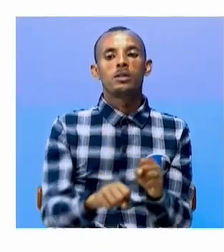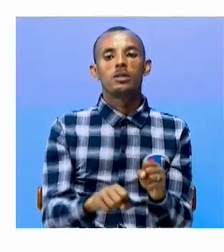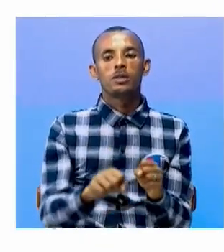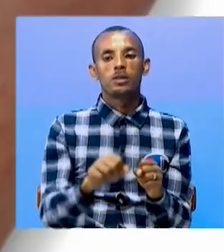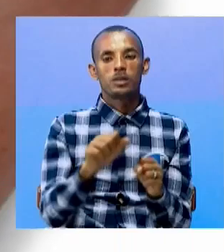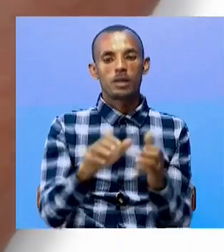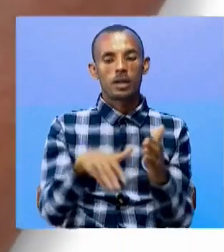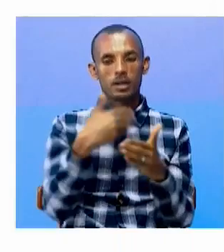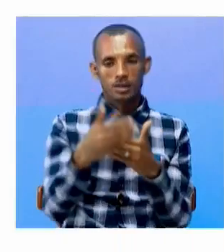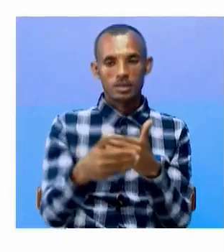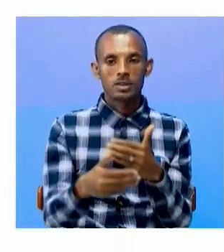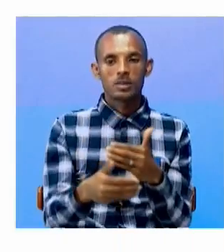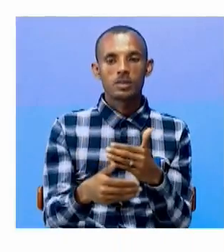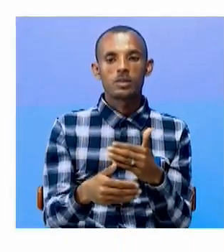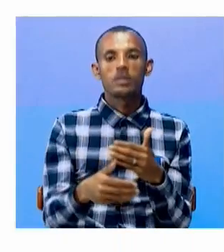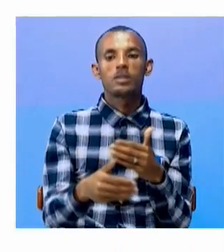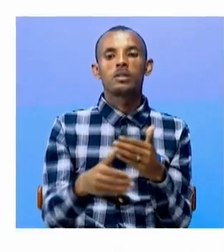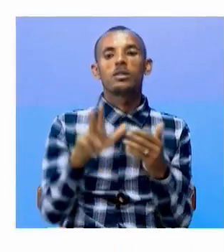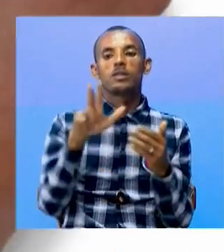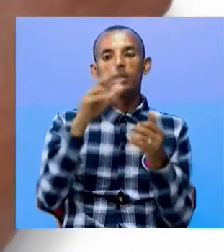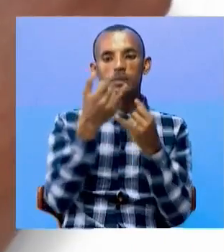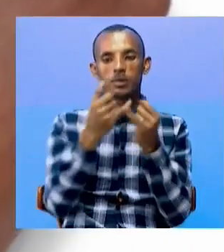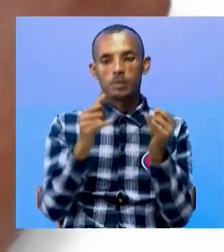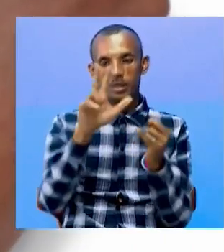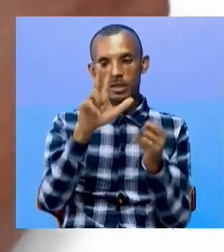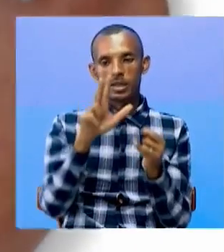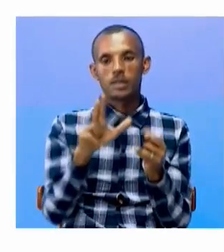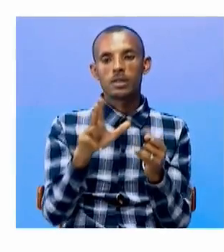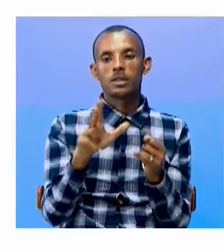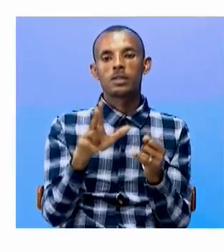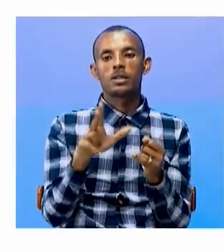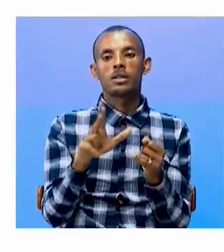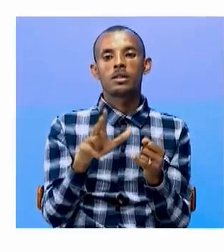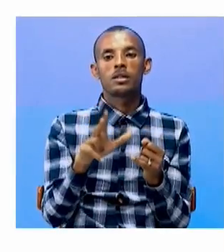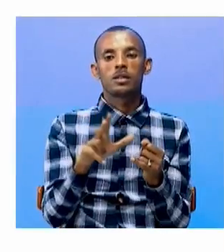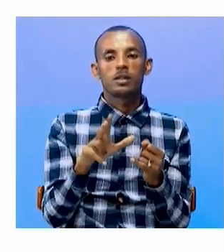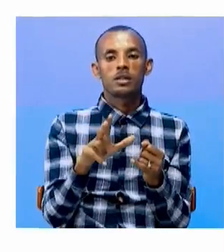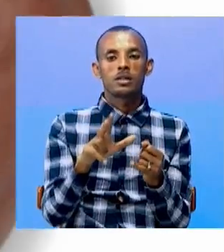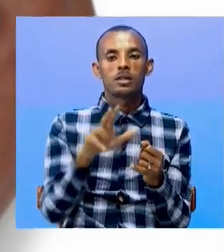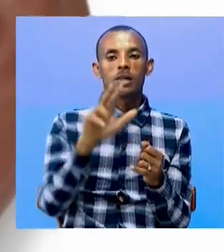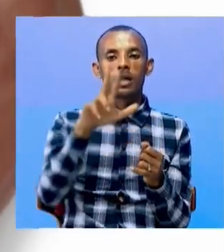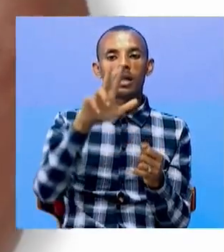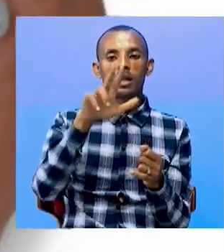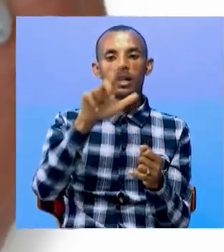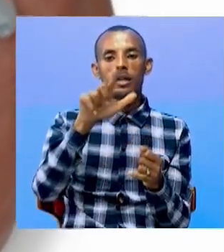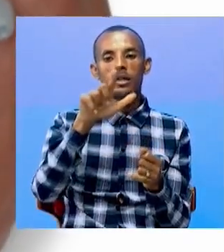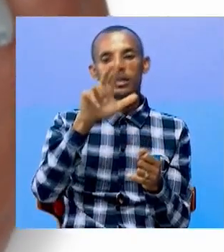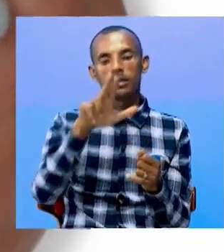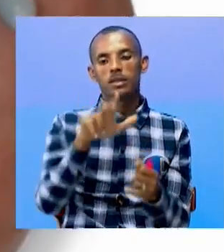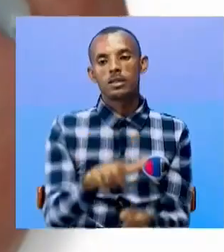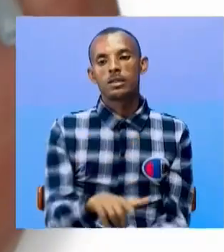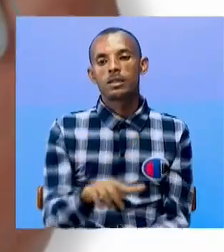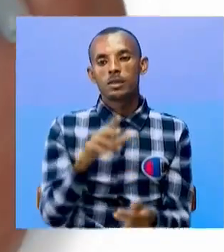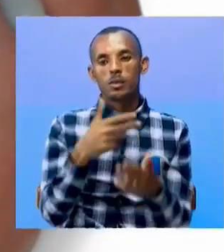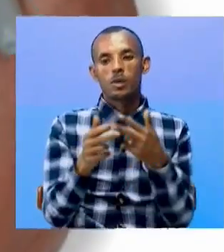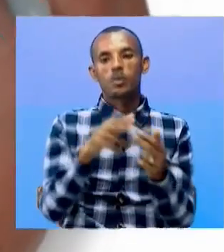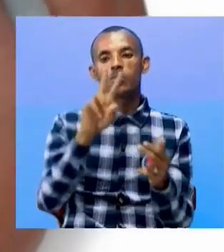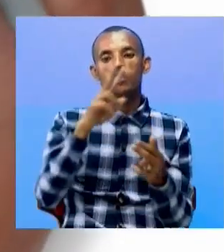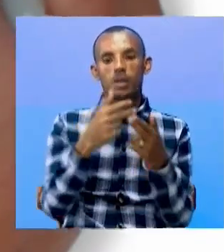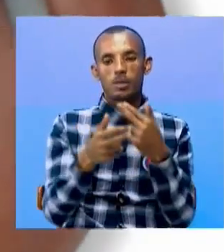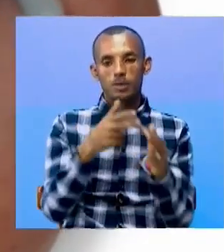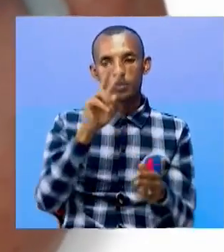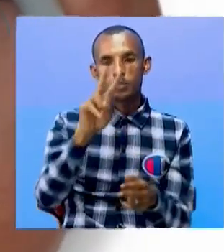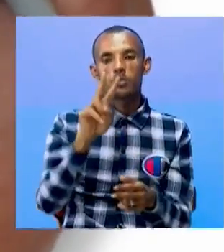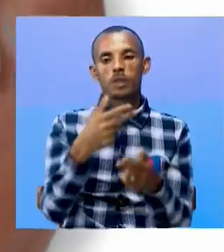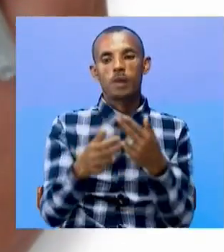next, 3 is divisible by 3, and it becomes 1. The LCM will be the product of 2